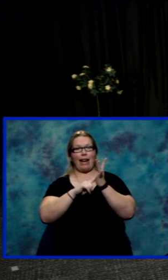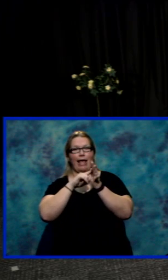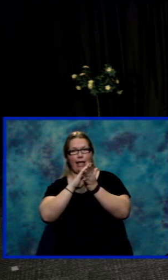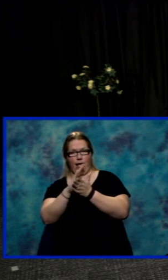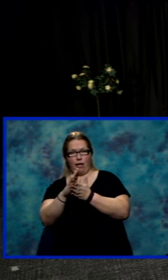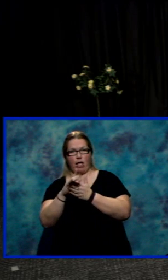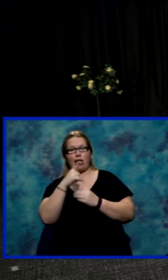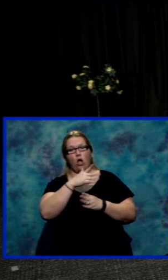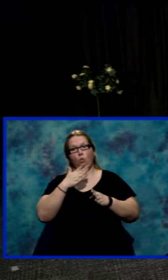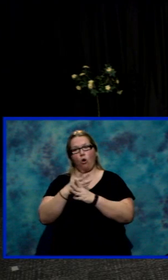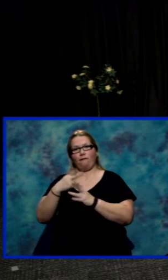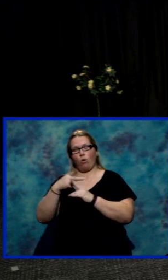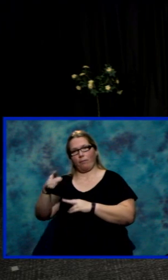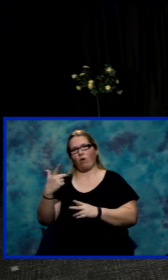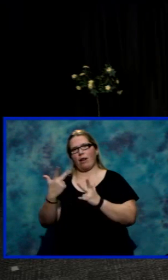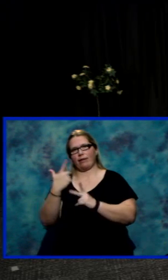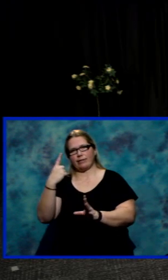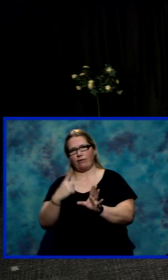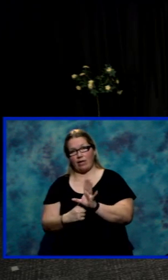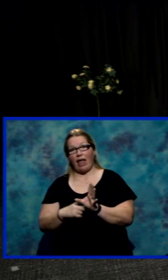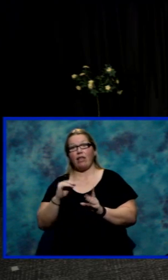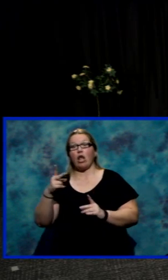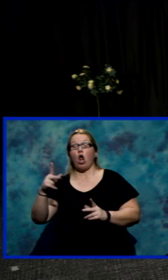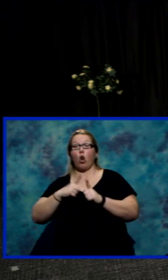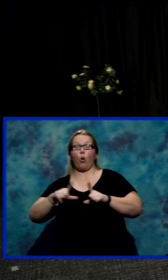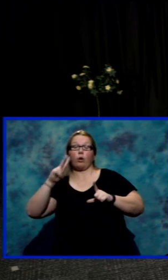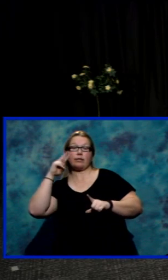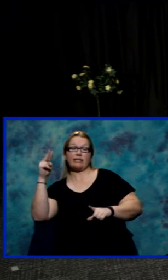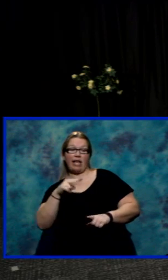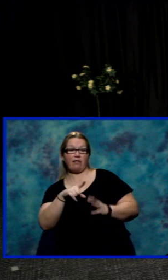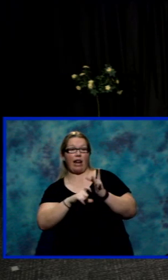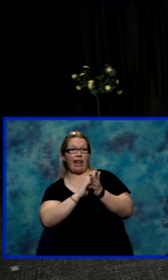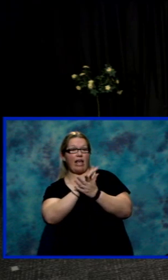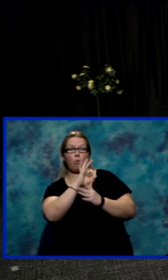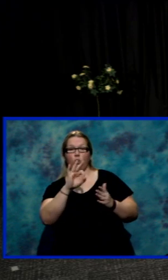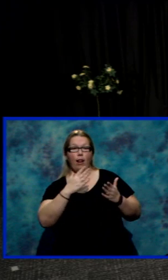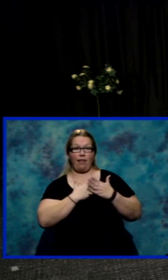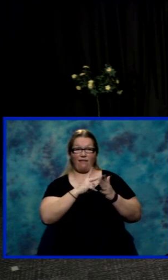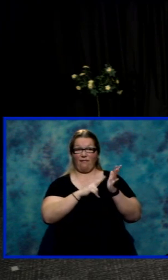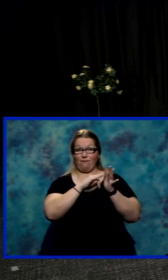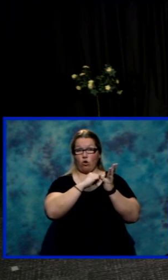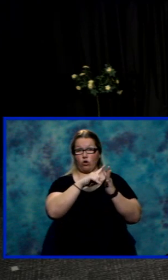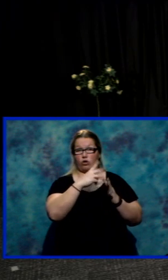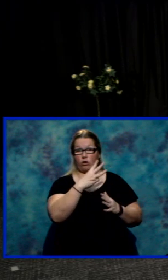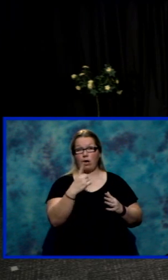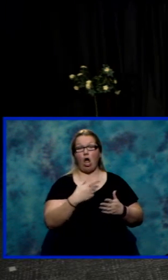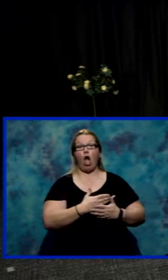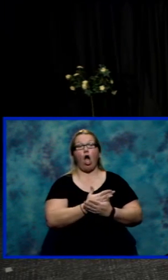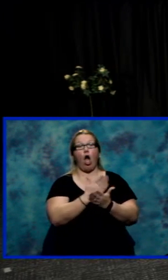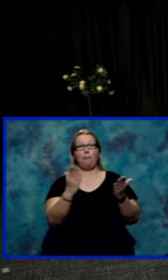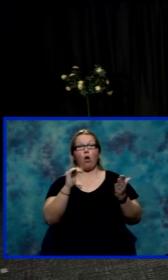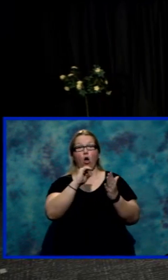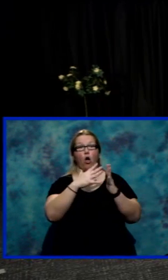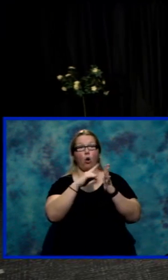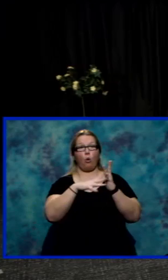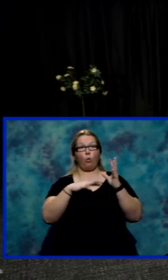another 7 years because of it. And when the Lord saw that Leah was not loved, in verse 31, he opened her womb, but